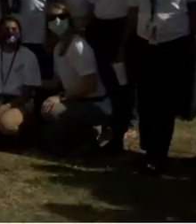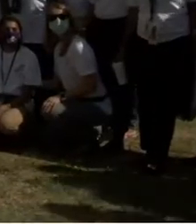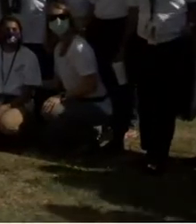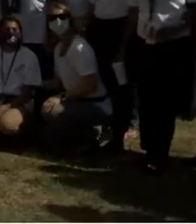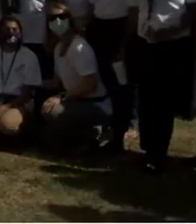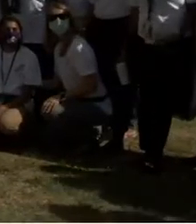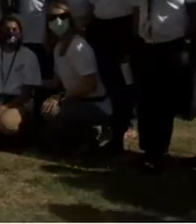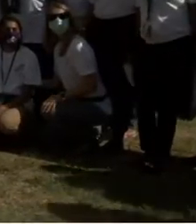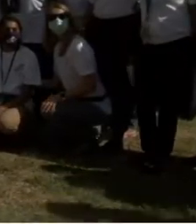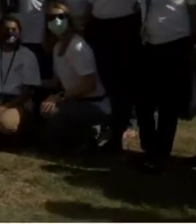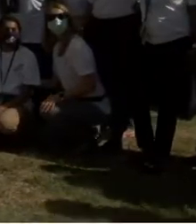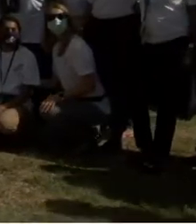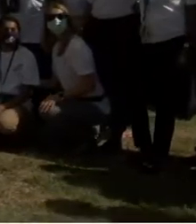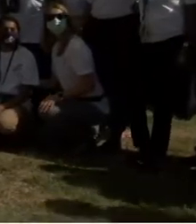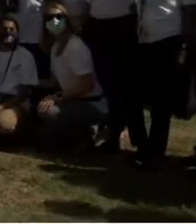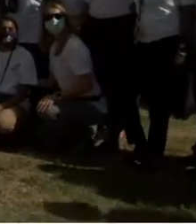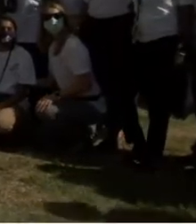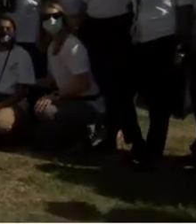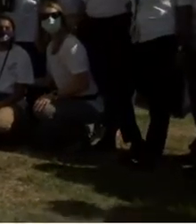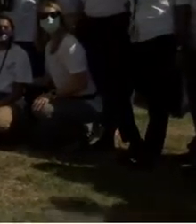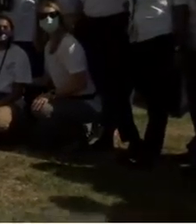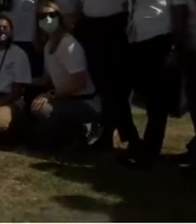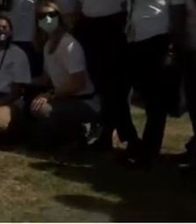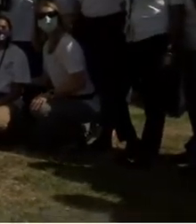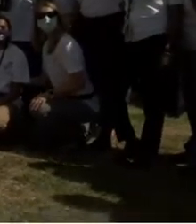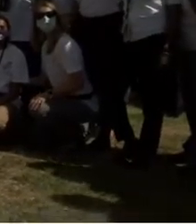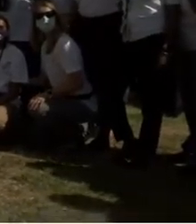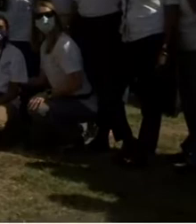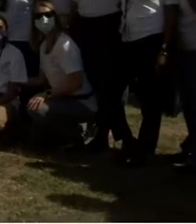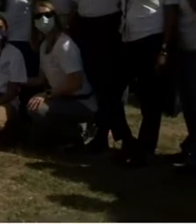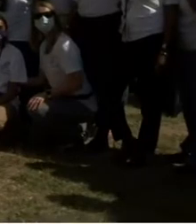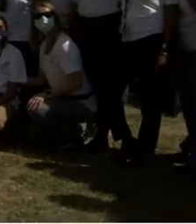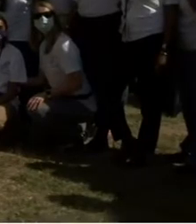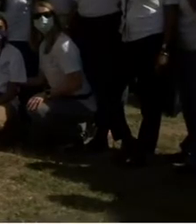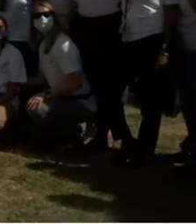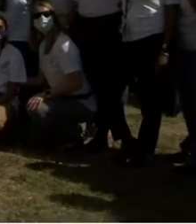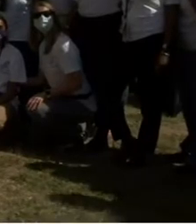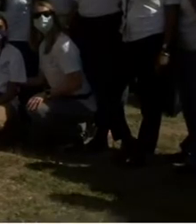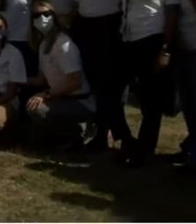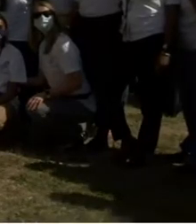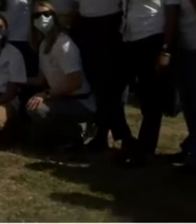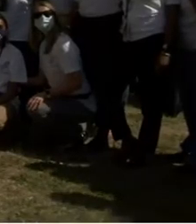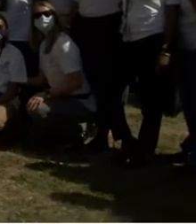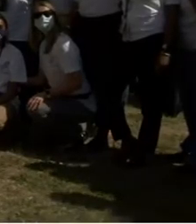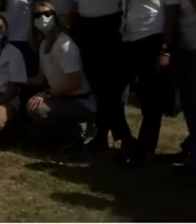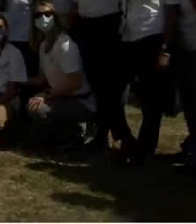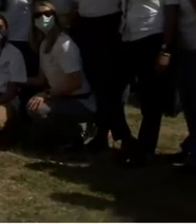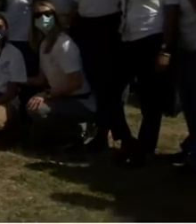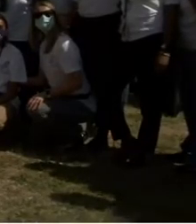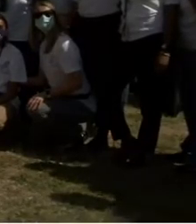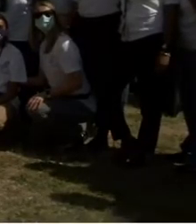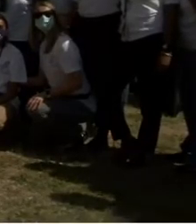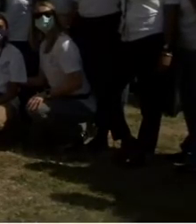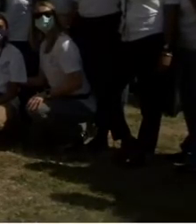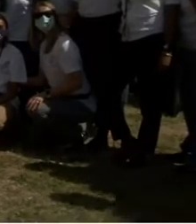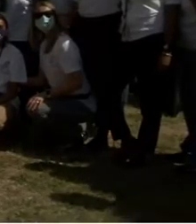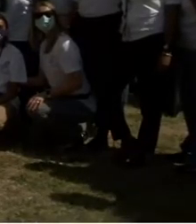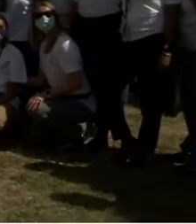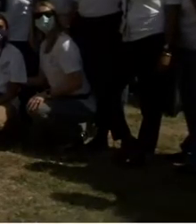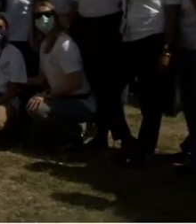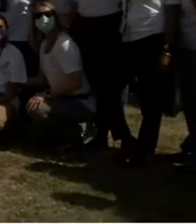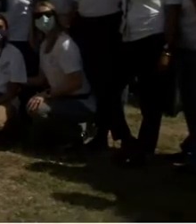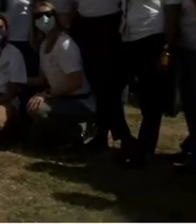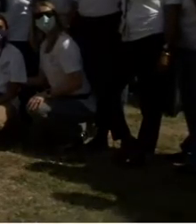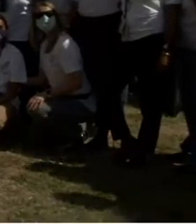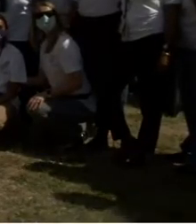How do you do with that? 1, 2. Look straight ahead, right in the middle. Okay. Right here, right here. Right over